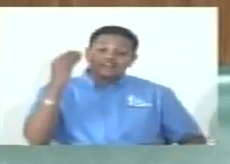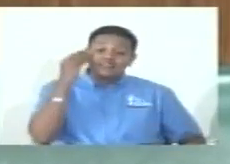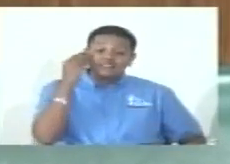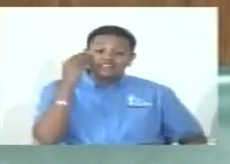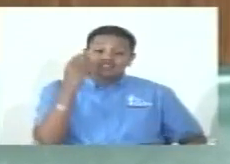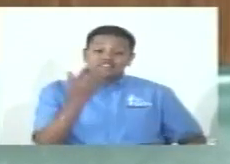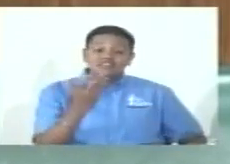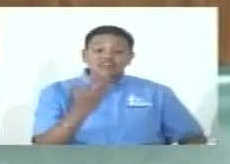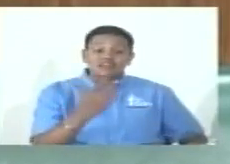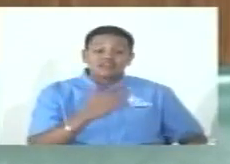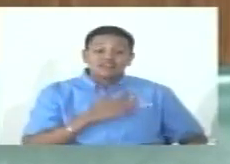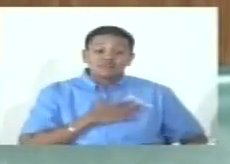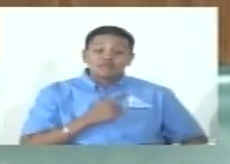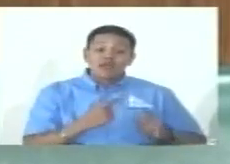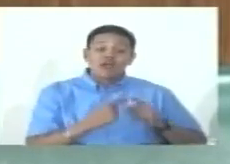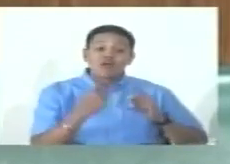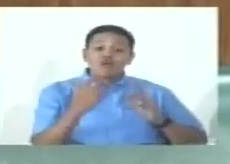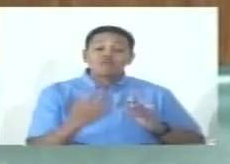opponent,